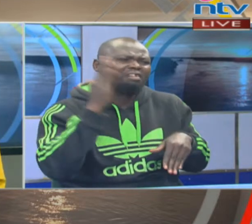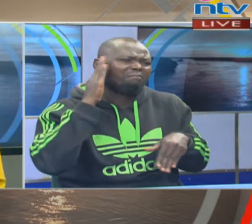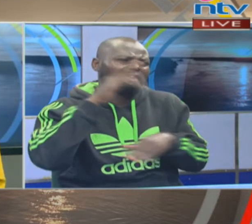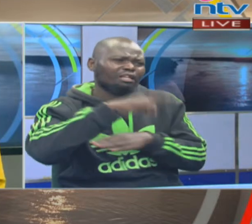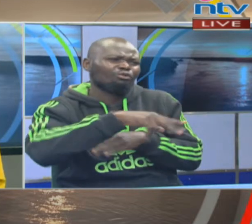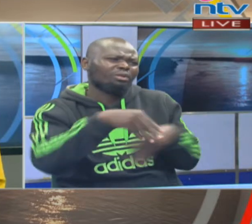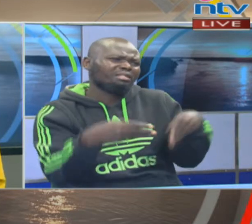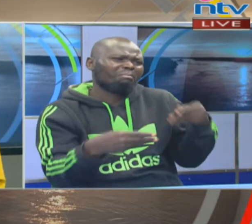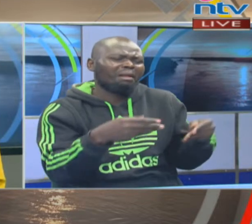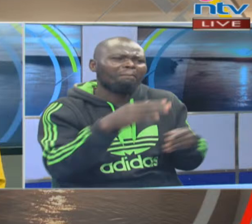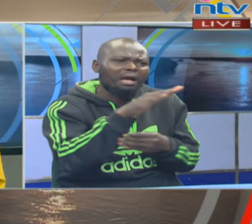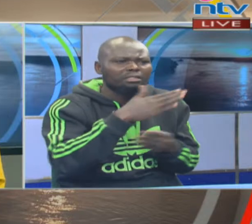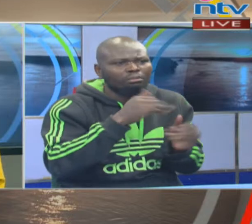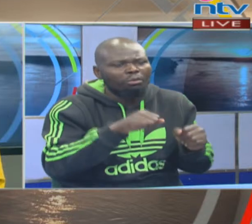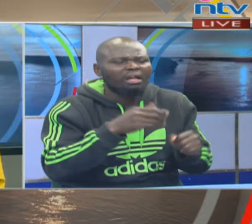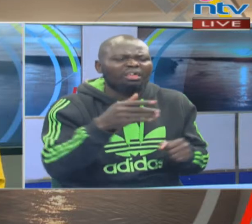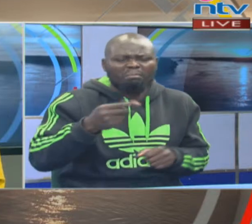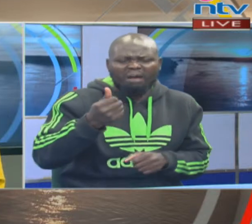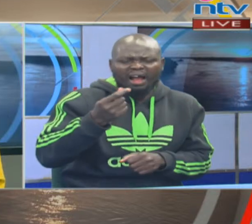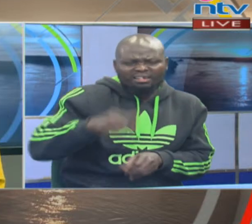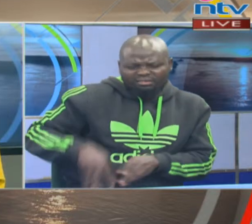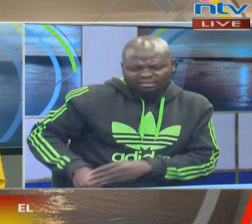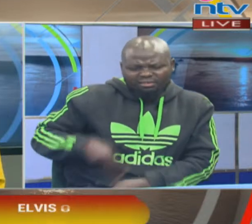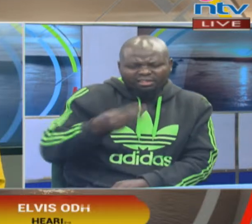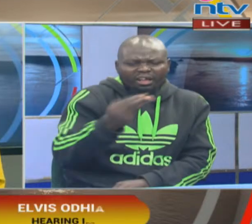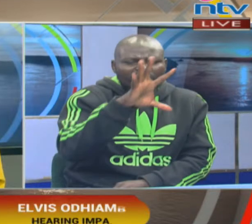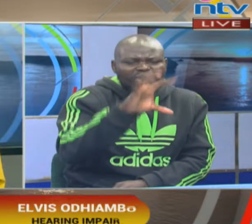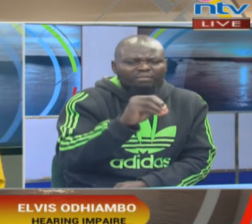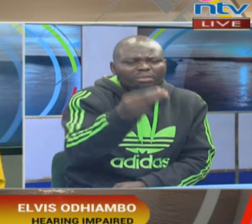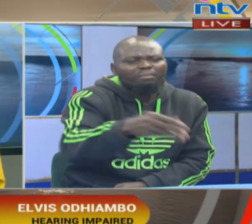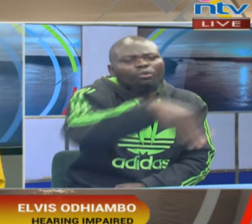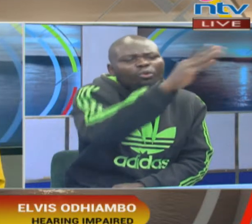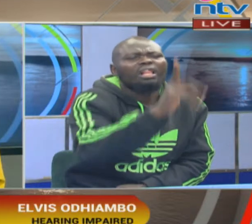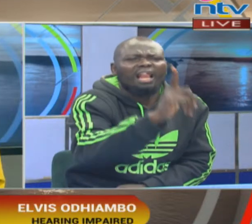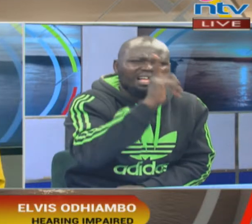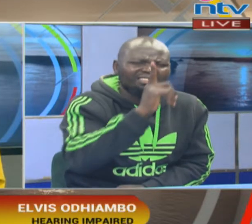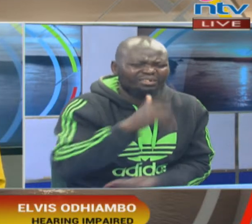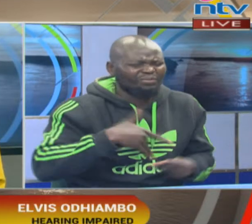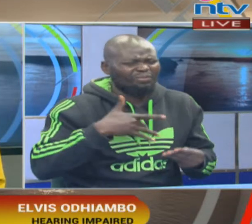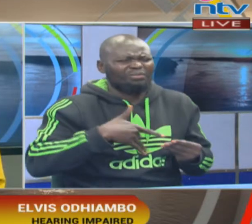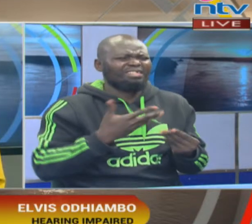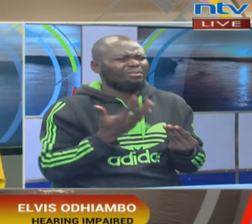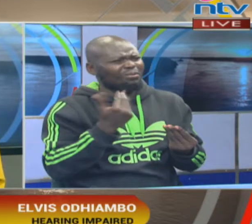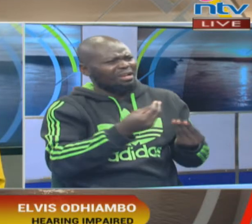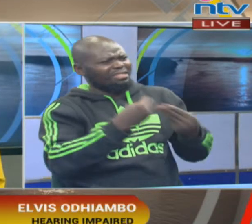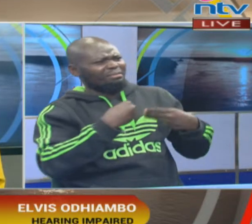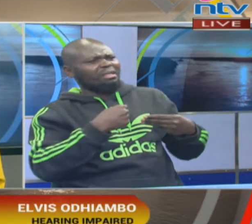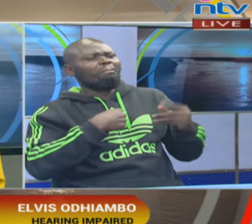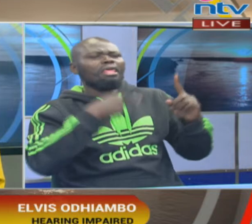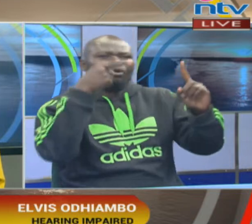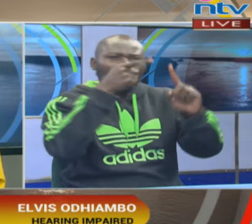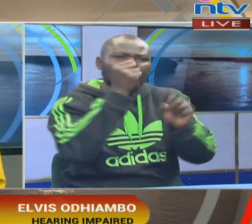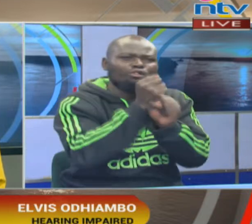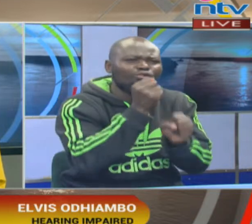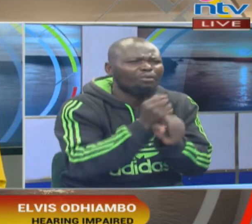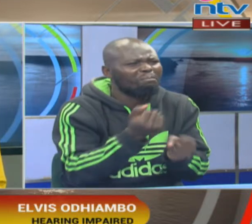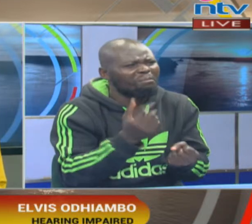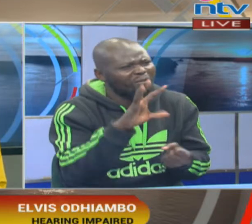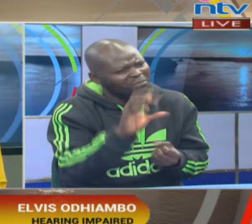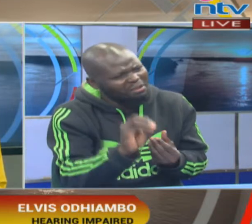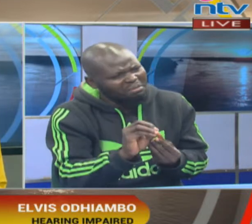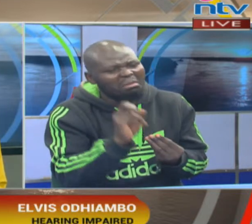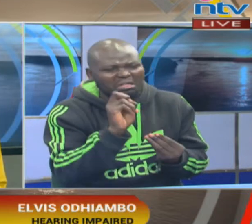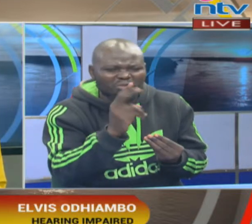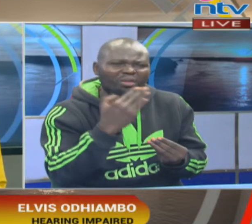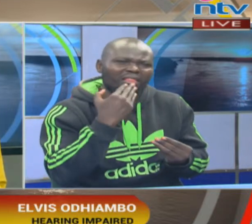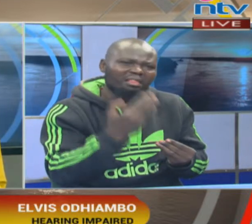And then, that attitude of being deaf and being disabled, they like try even to give you 50